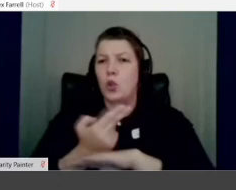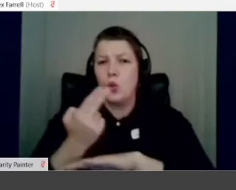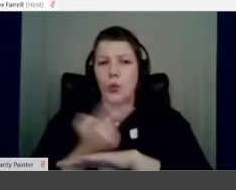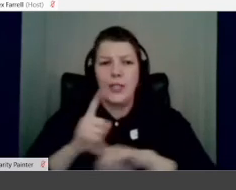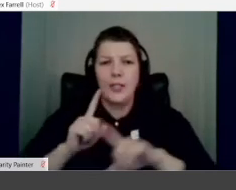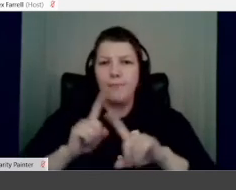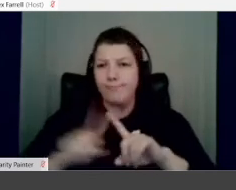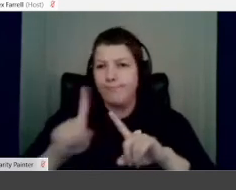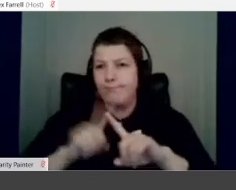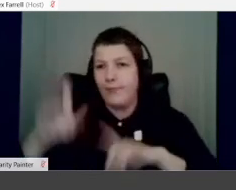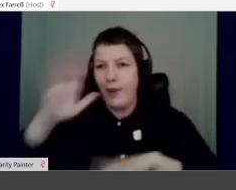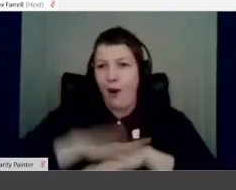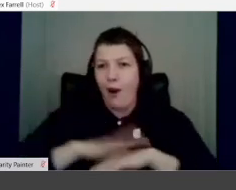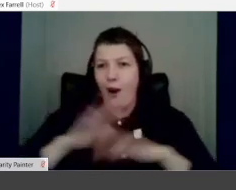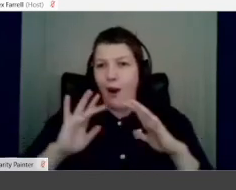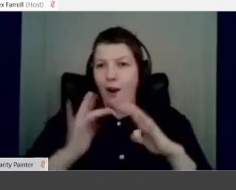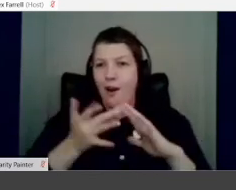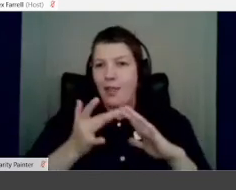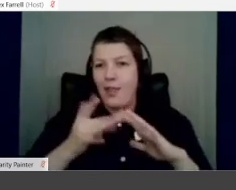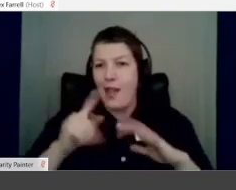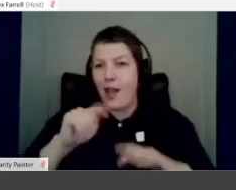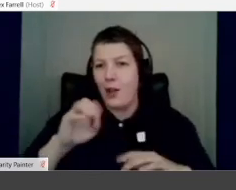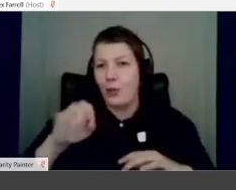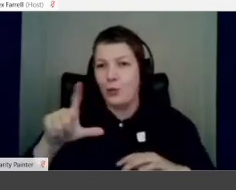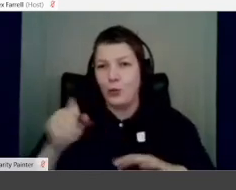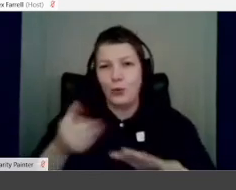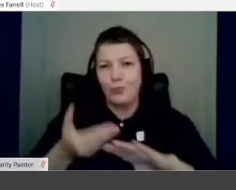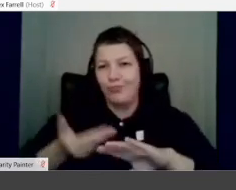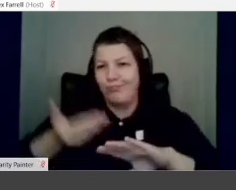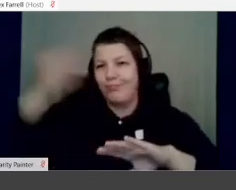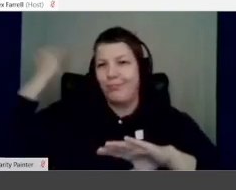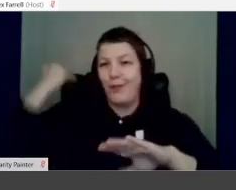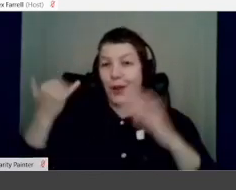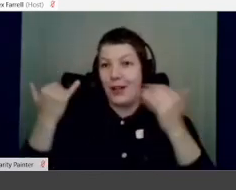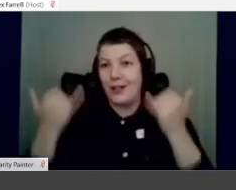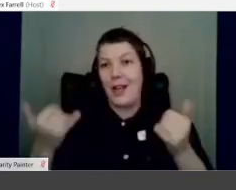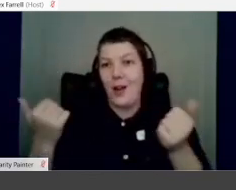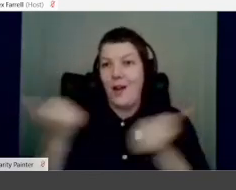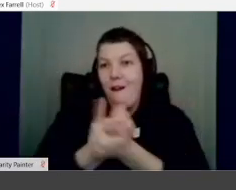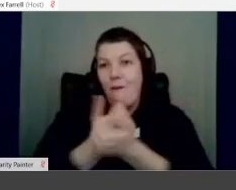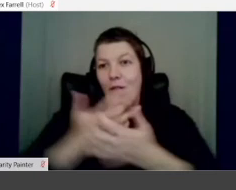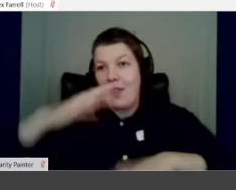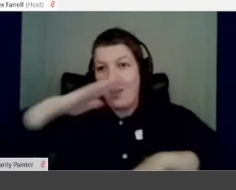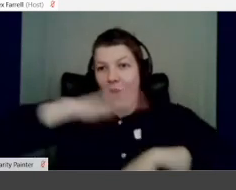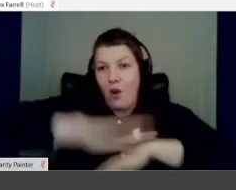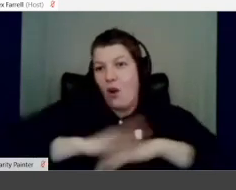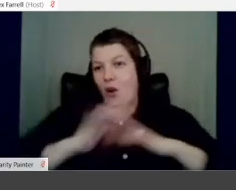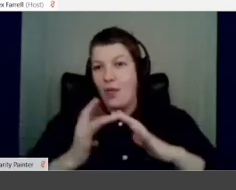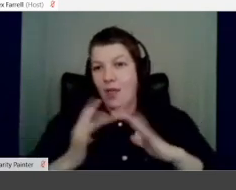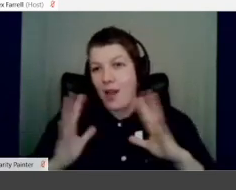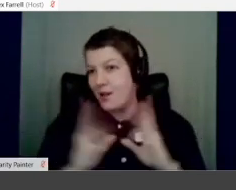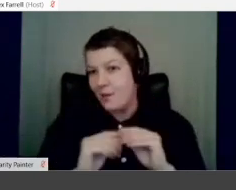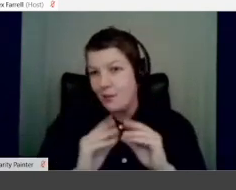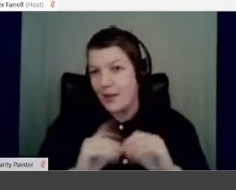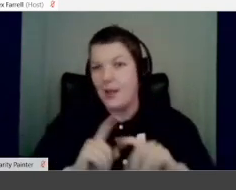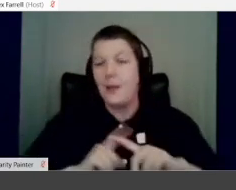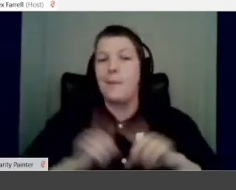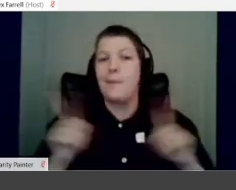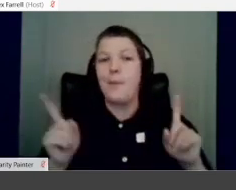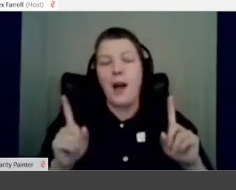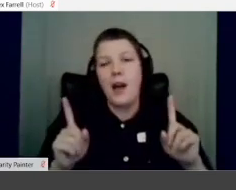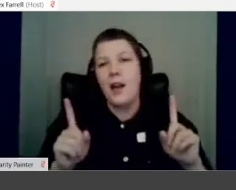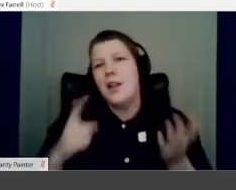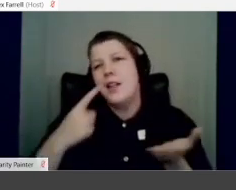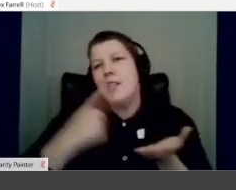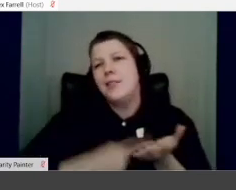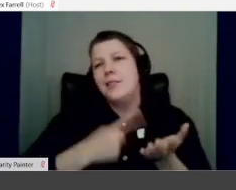for every meeting. So we were talking about how do you make a